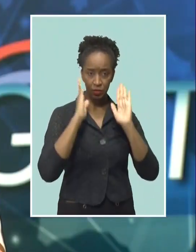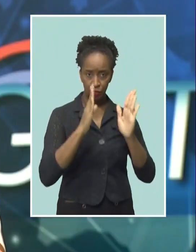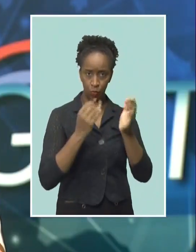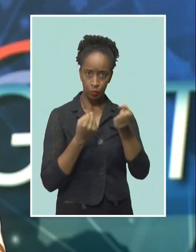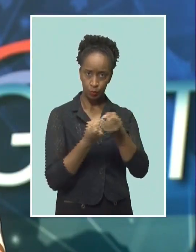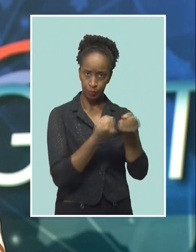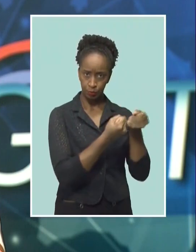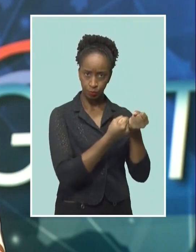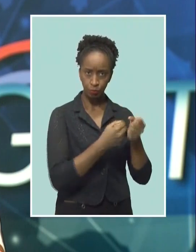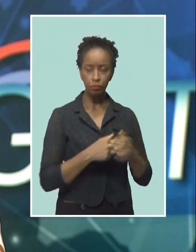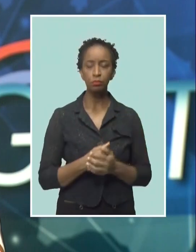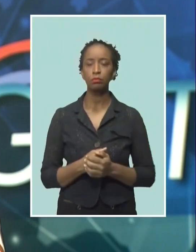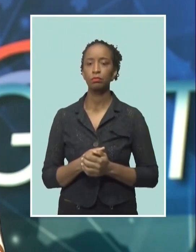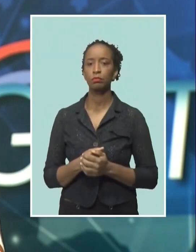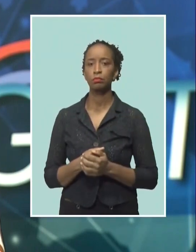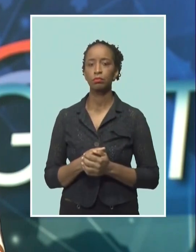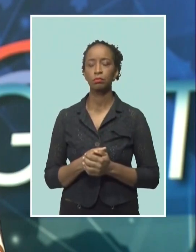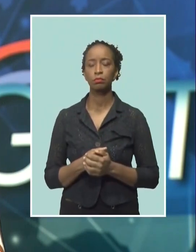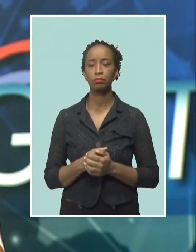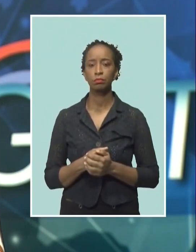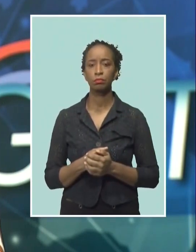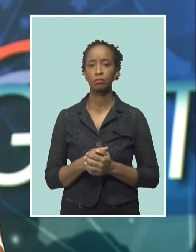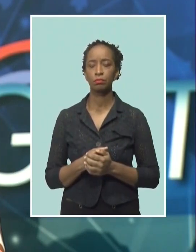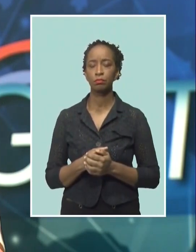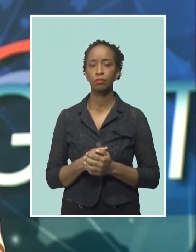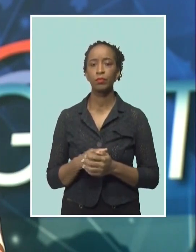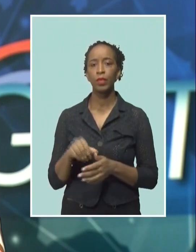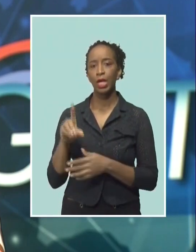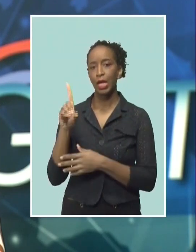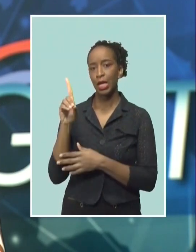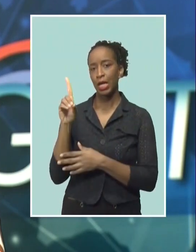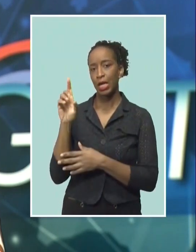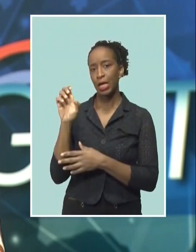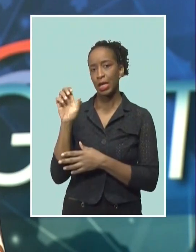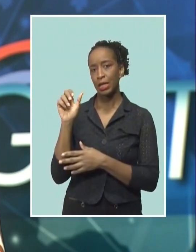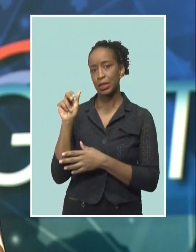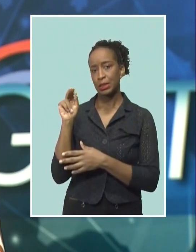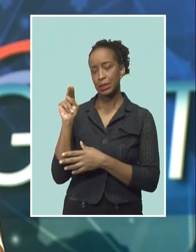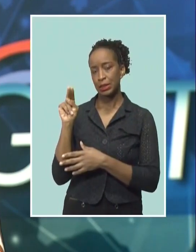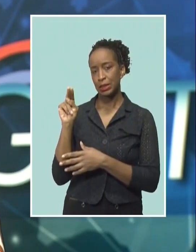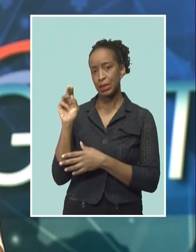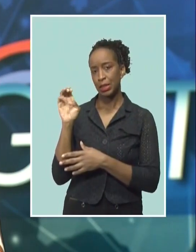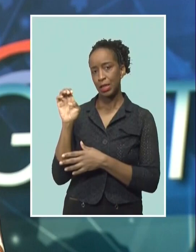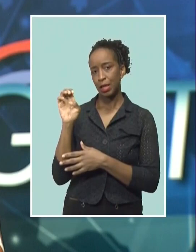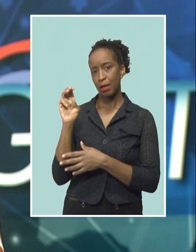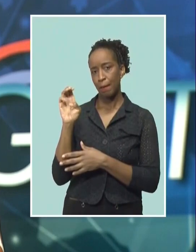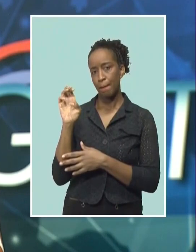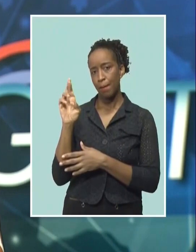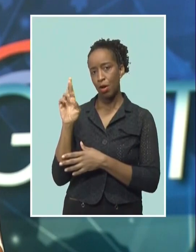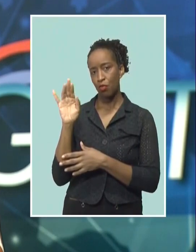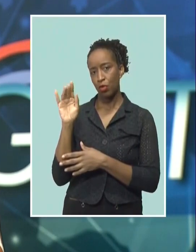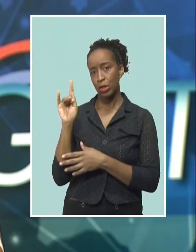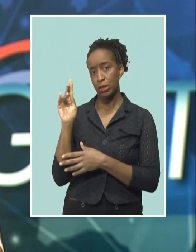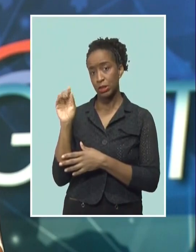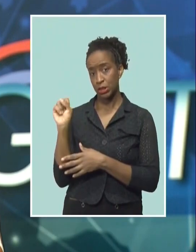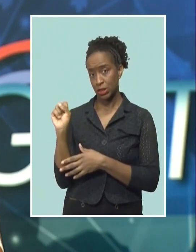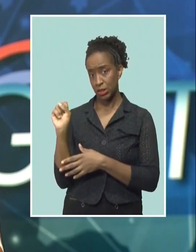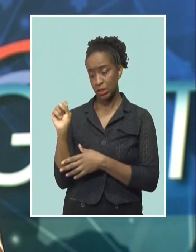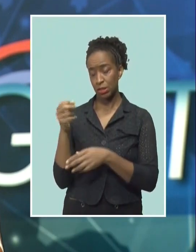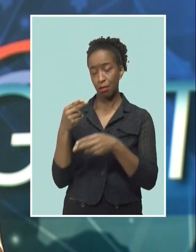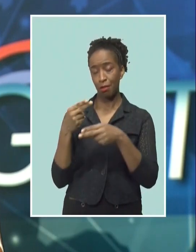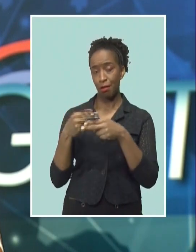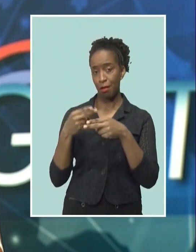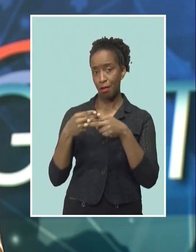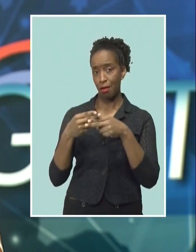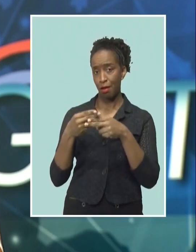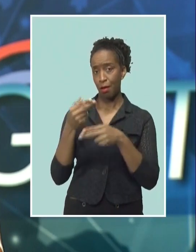Emeritus Harold Critchlow marked his 90th birthday at a special service held at the Cathedral Church of St. Michael and